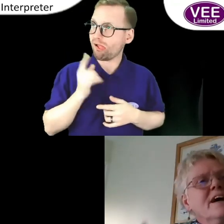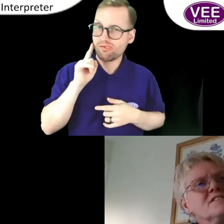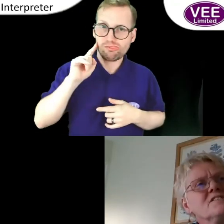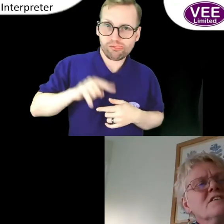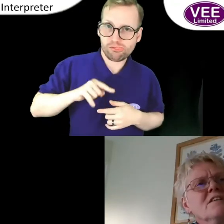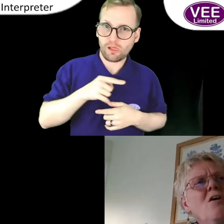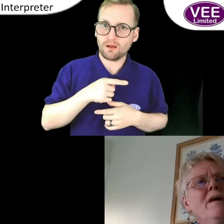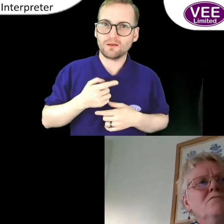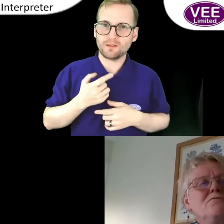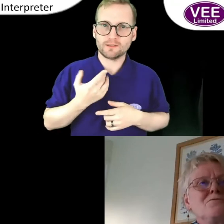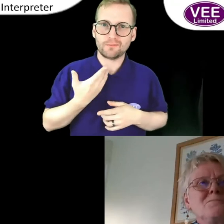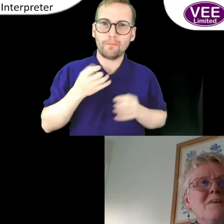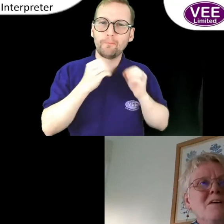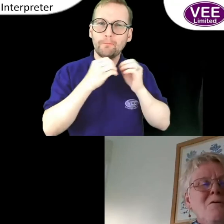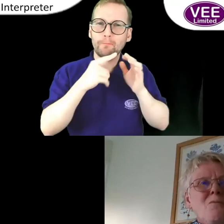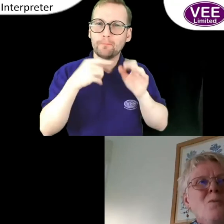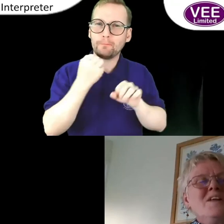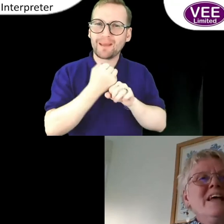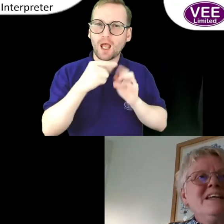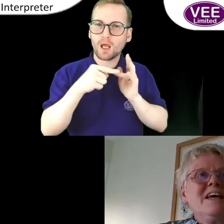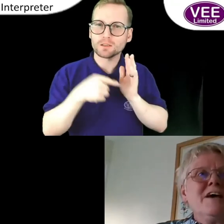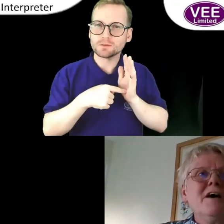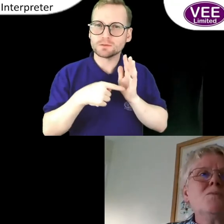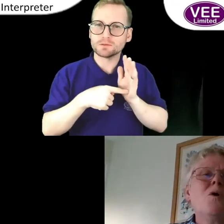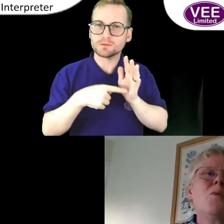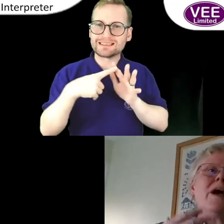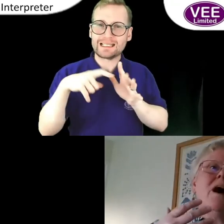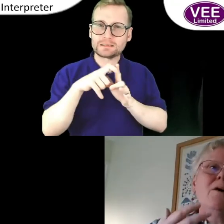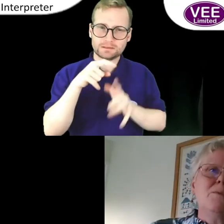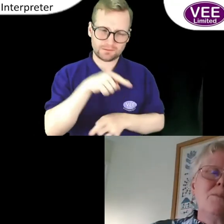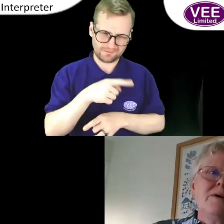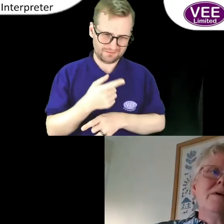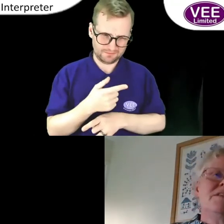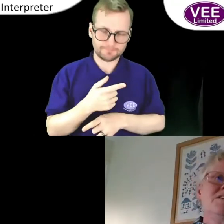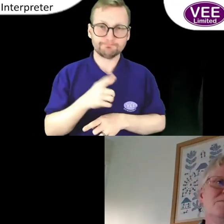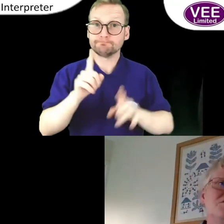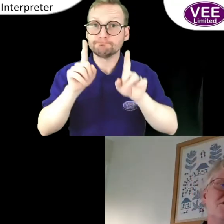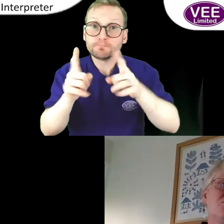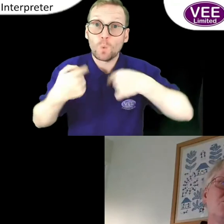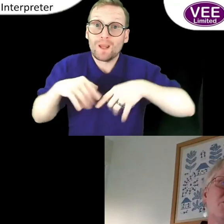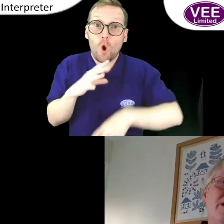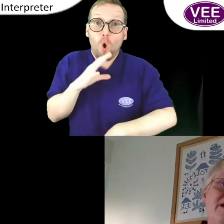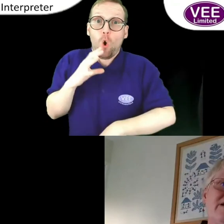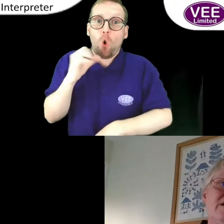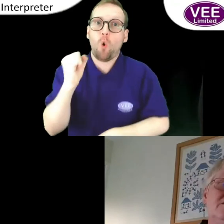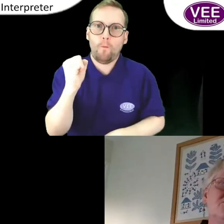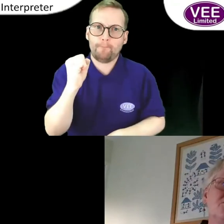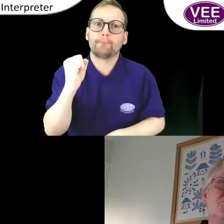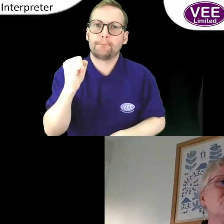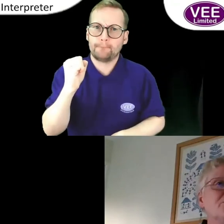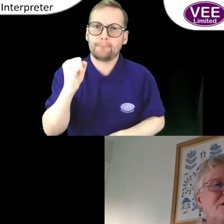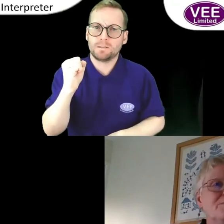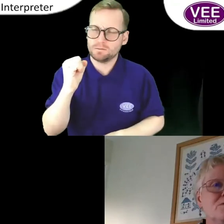and that's not helpful. What we need here, and what we hope these objects will bring